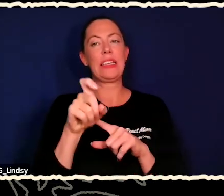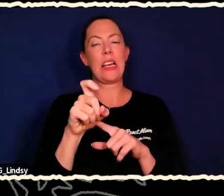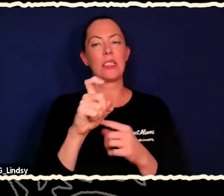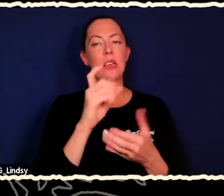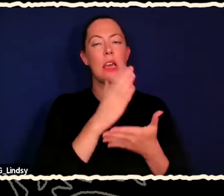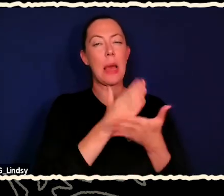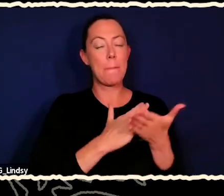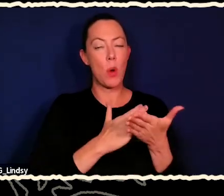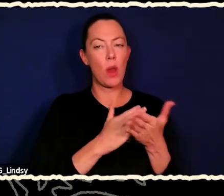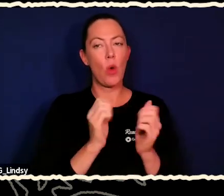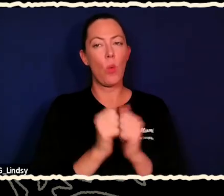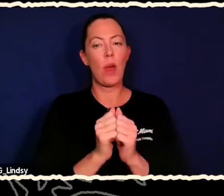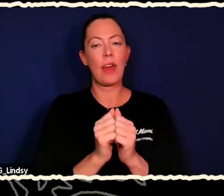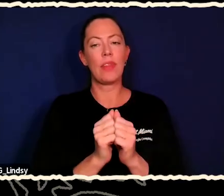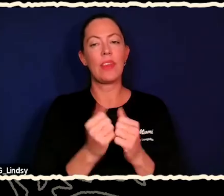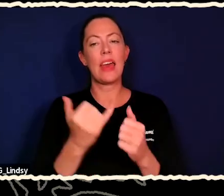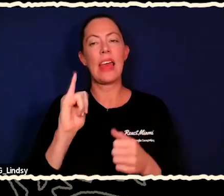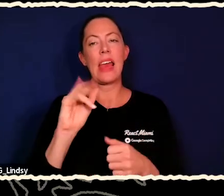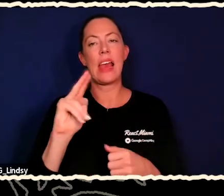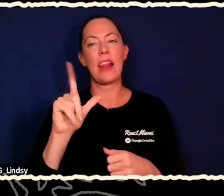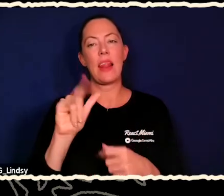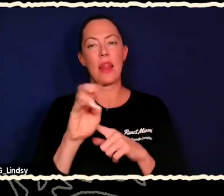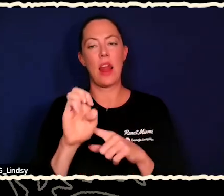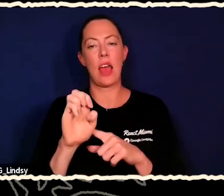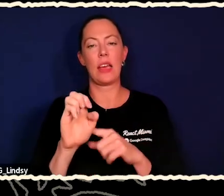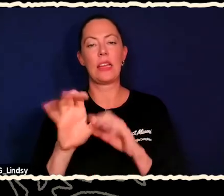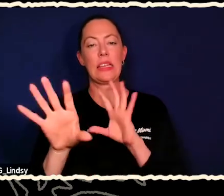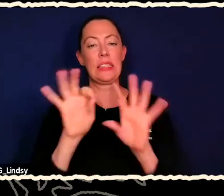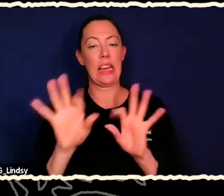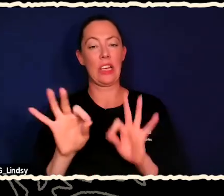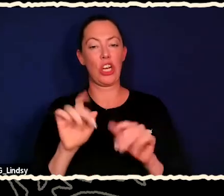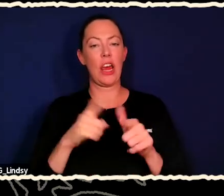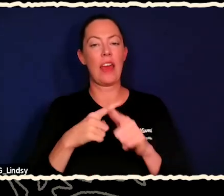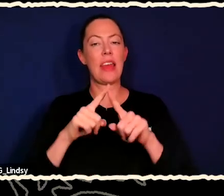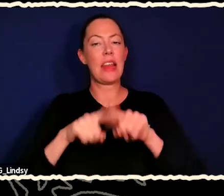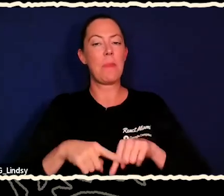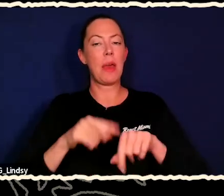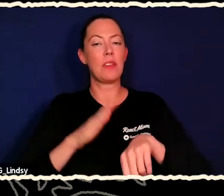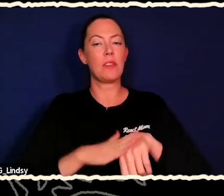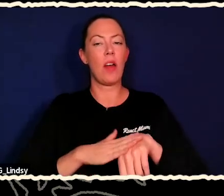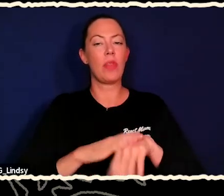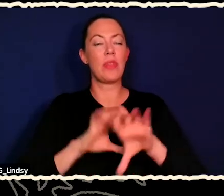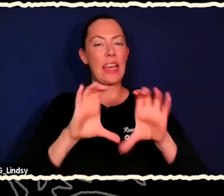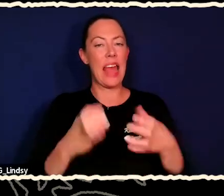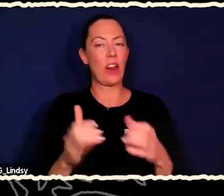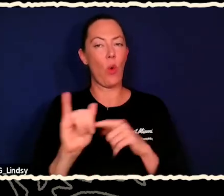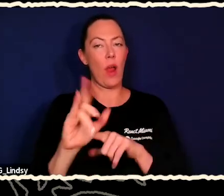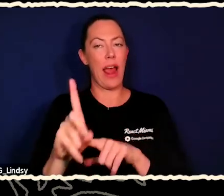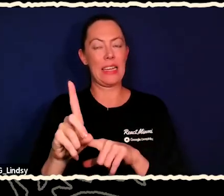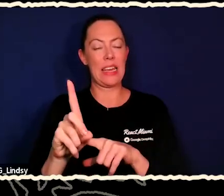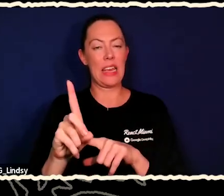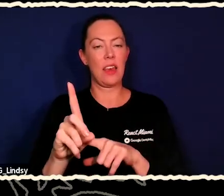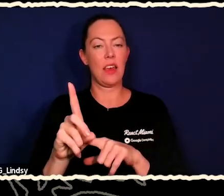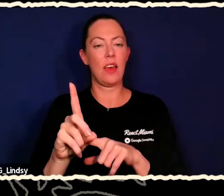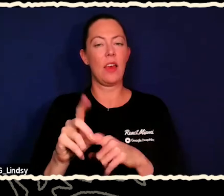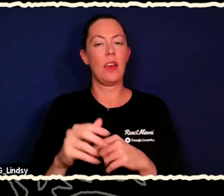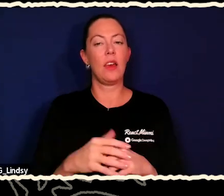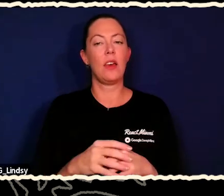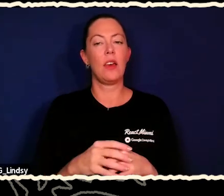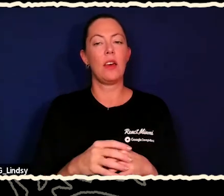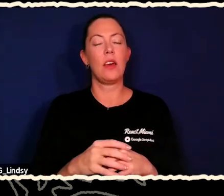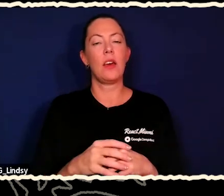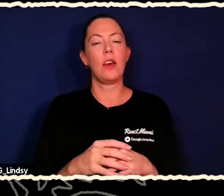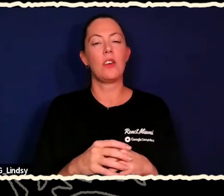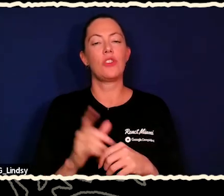inline selector that depends on category ID as a prop. It actually memoizes generating